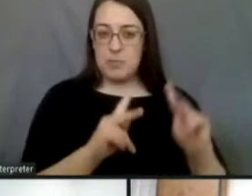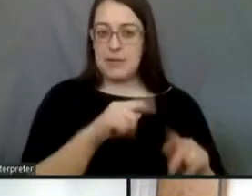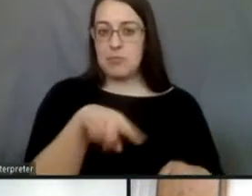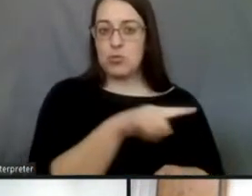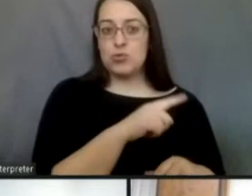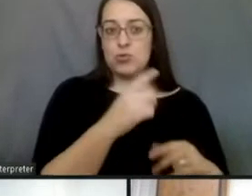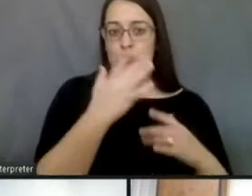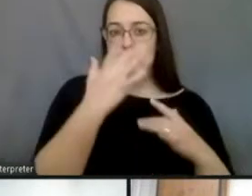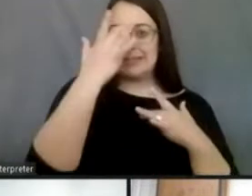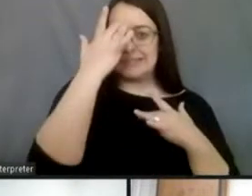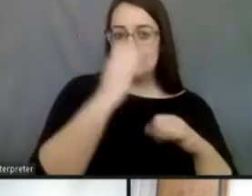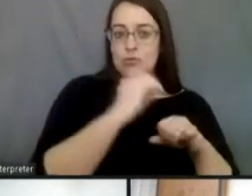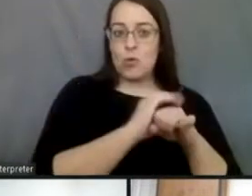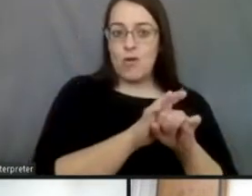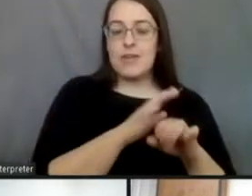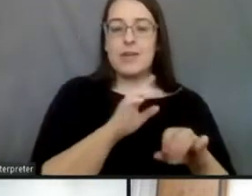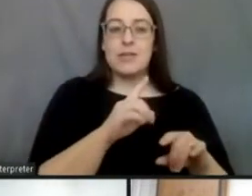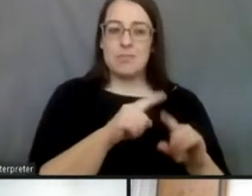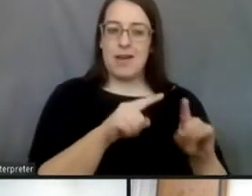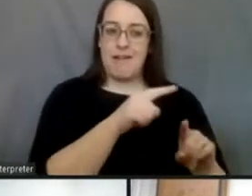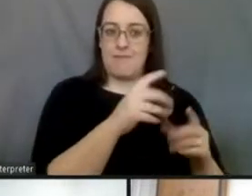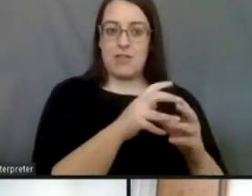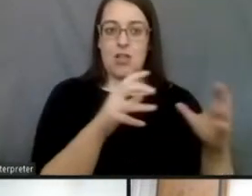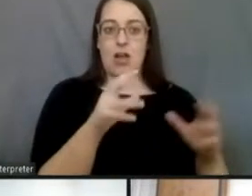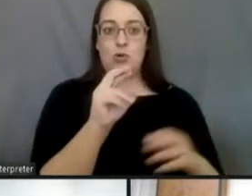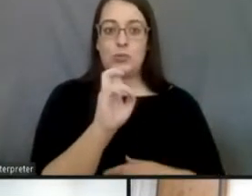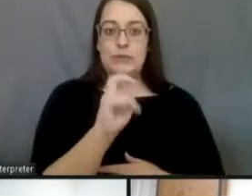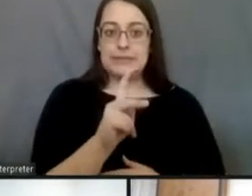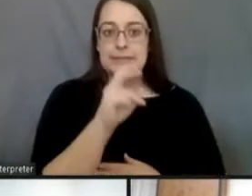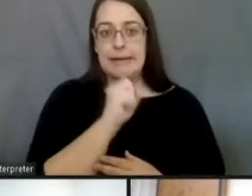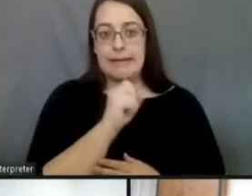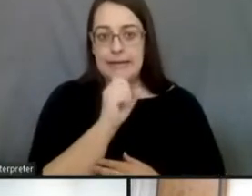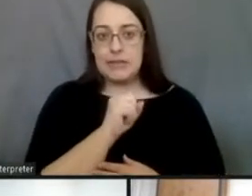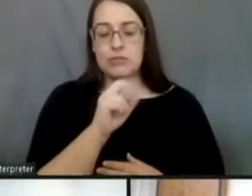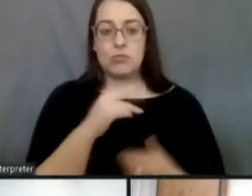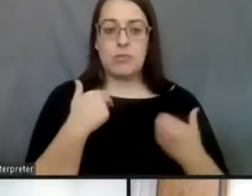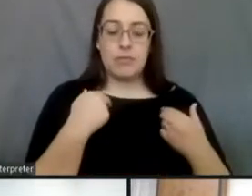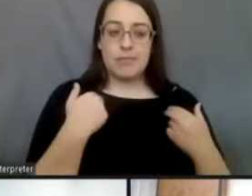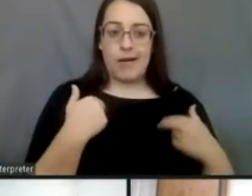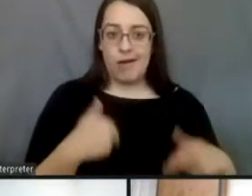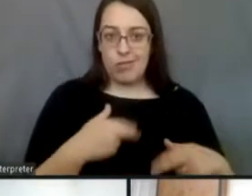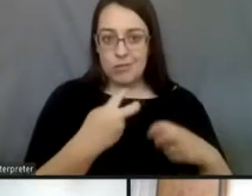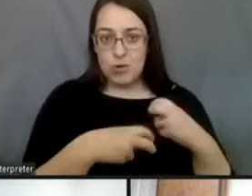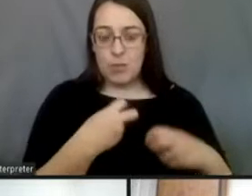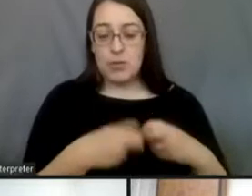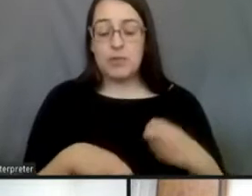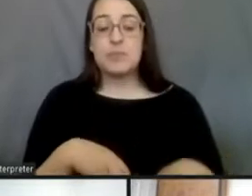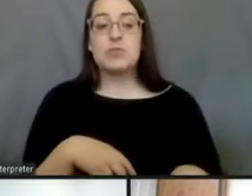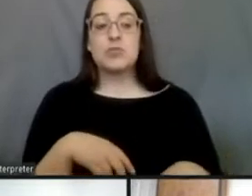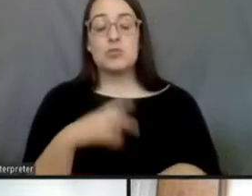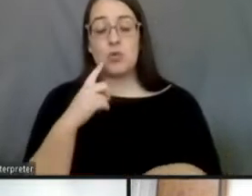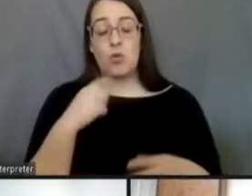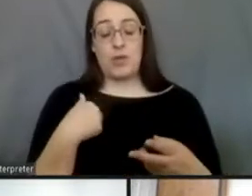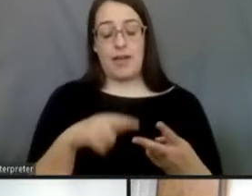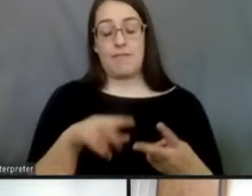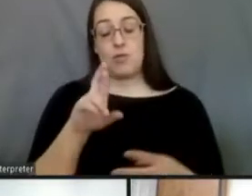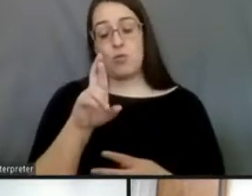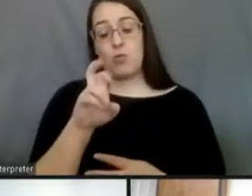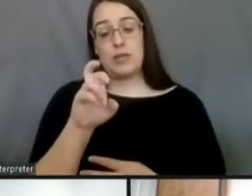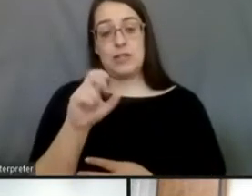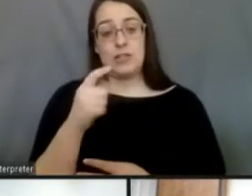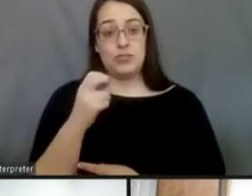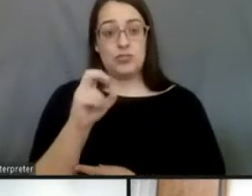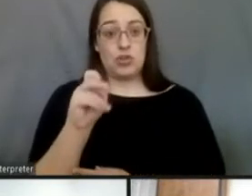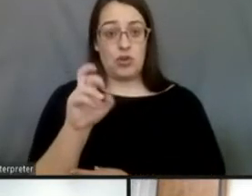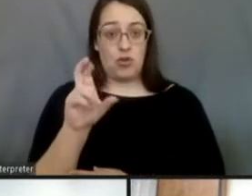and have early symptoms of COVID. So you look at it now with those monoclonal antibodies as two options, either Regeneron, which is a combination